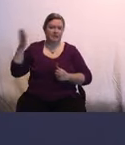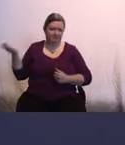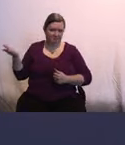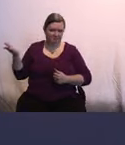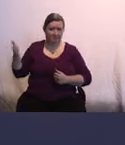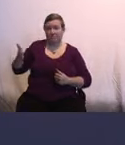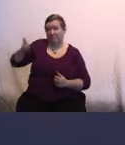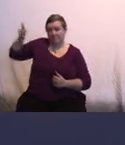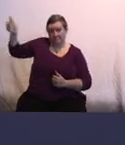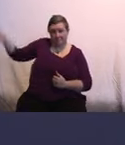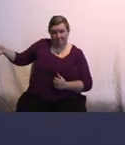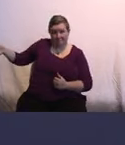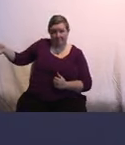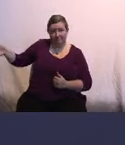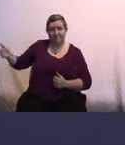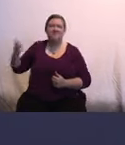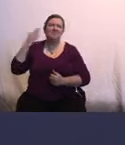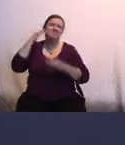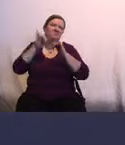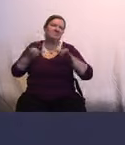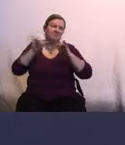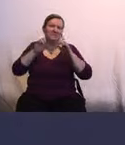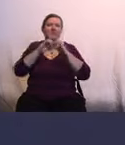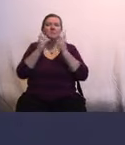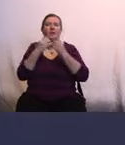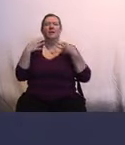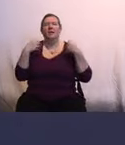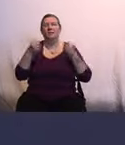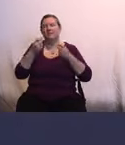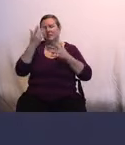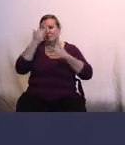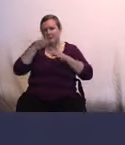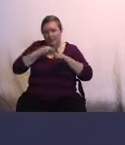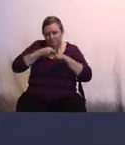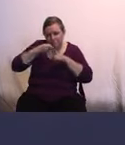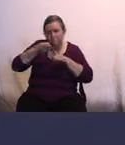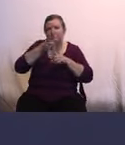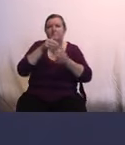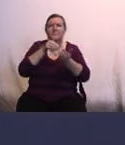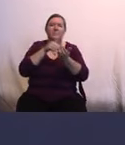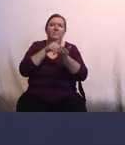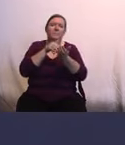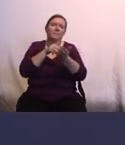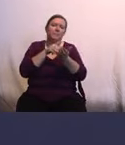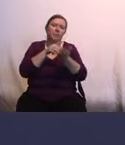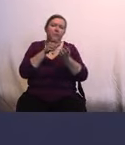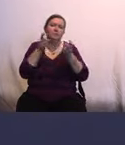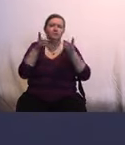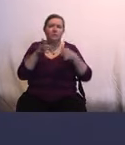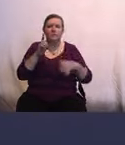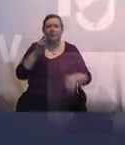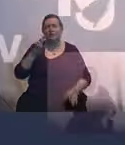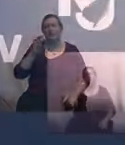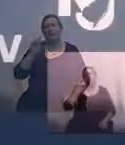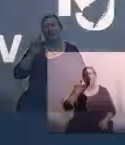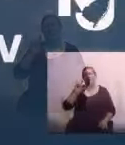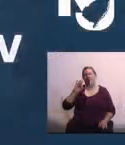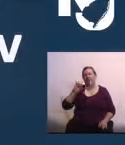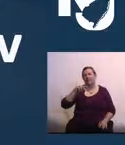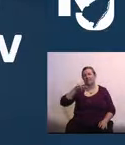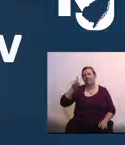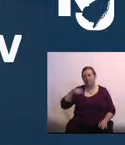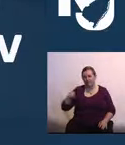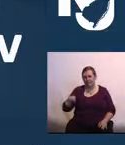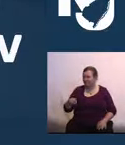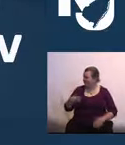another familiar face, the Department of Health's Communicable Disease Service Medical Director, Dr. Ed Lifshitz. Great to have you back, Ed.